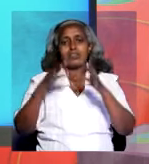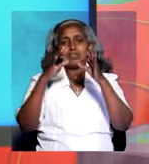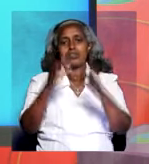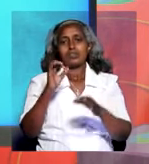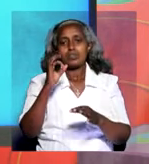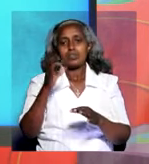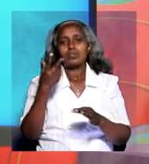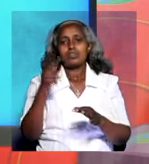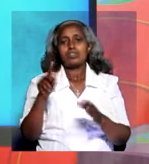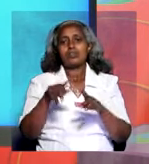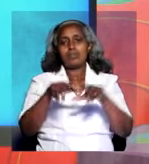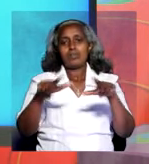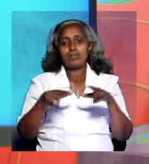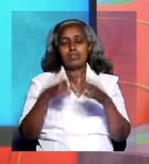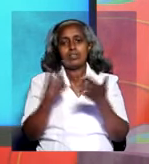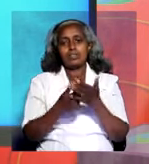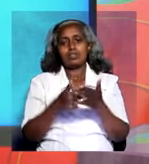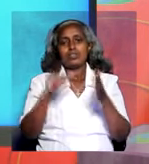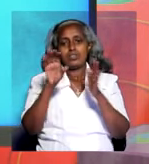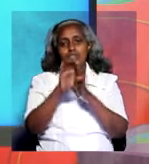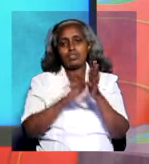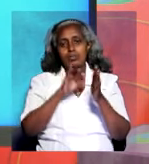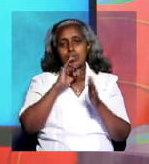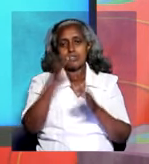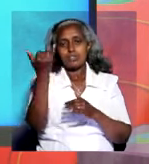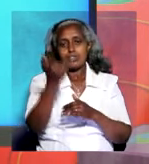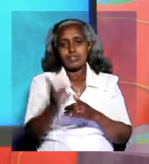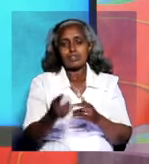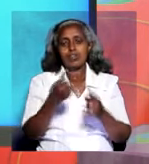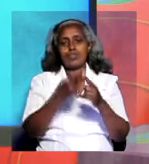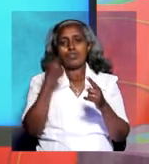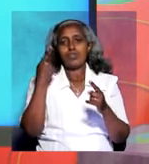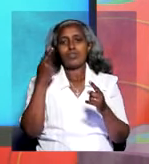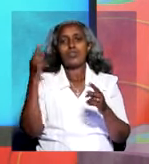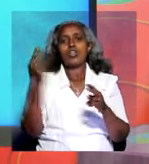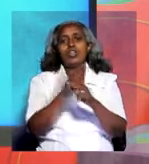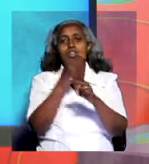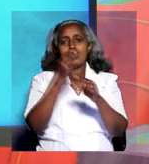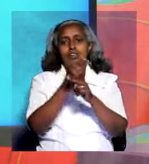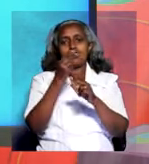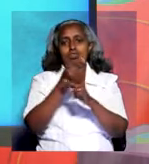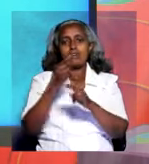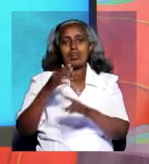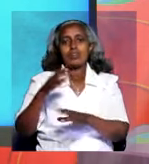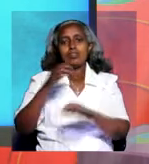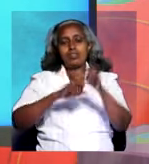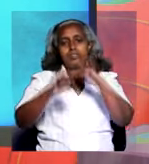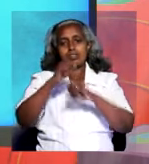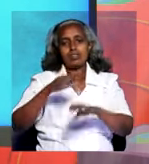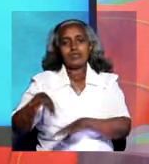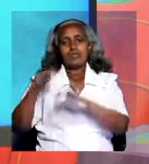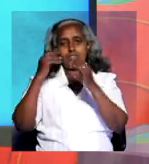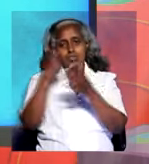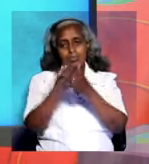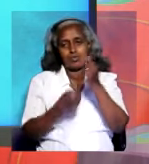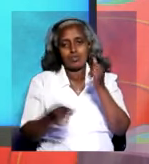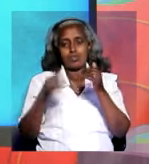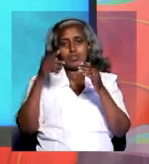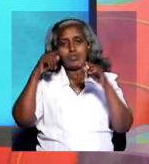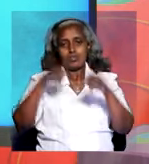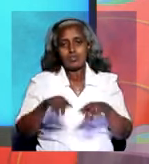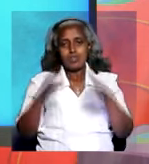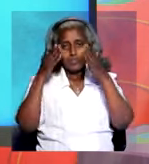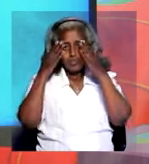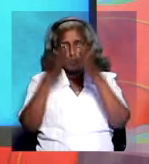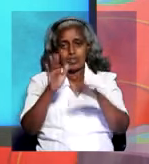of the plane. This chapter is designed for natural science students only. So today we focus